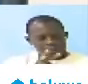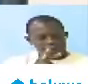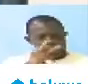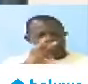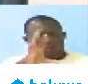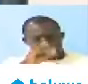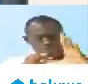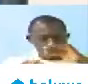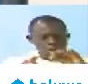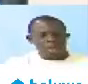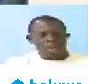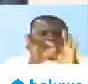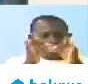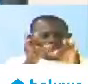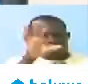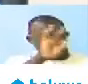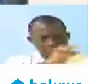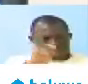the TRRC. Did you?